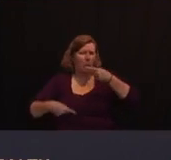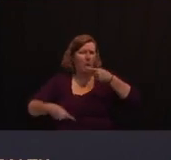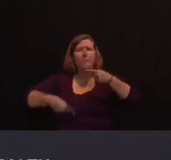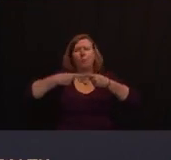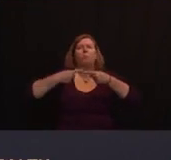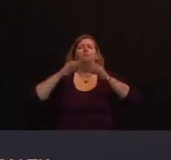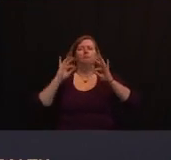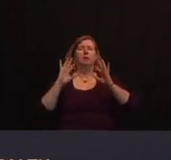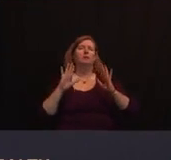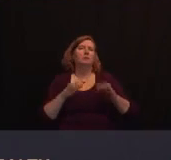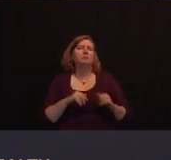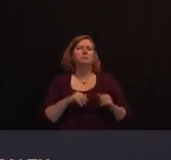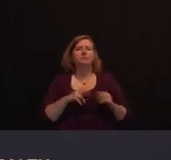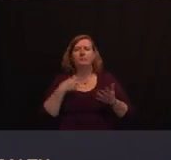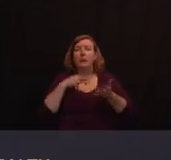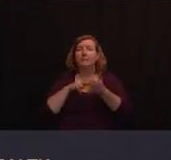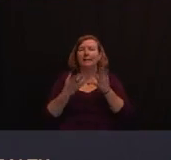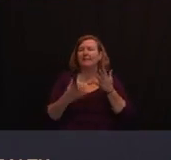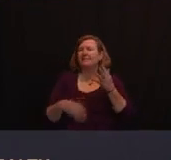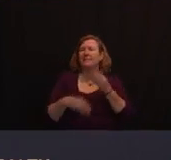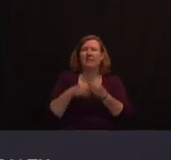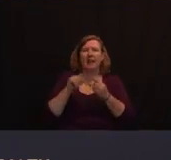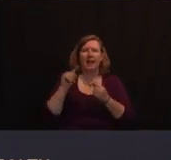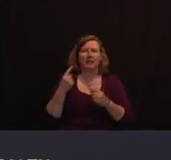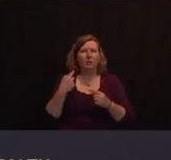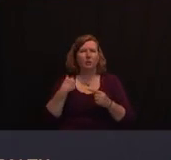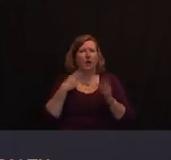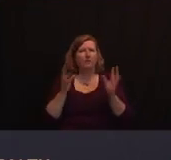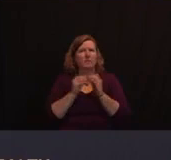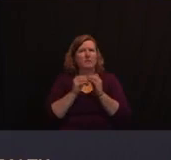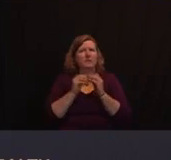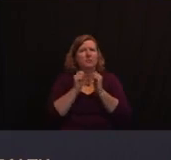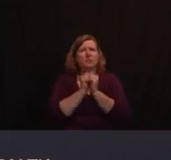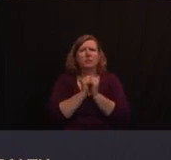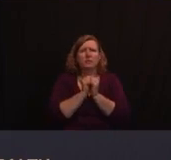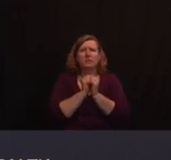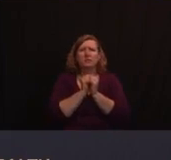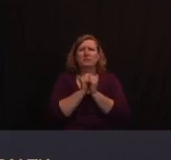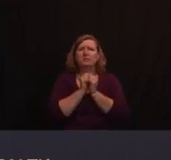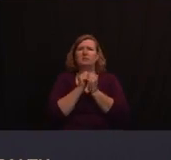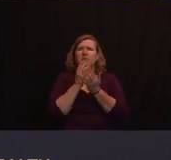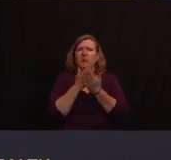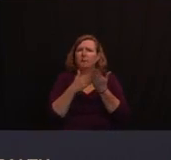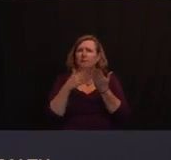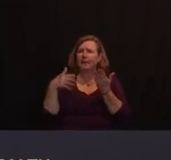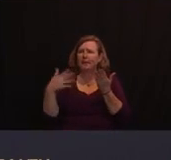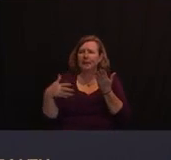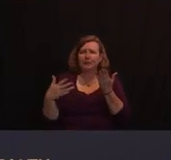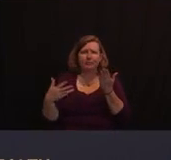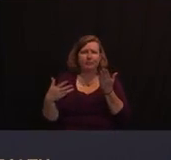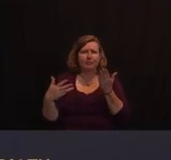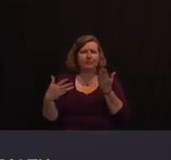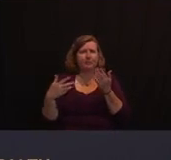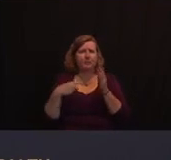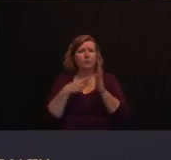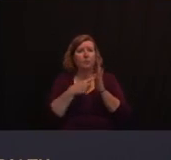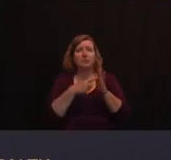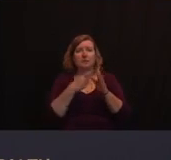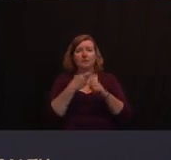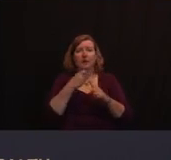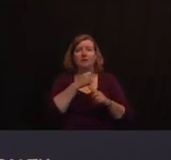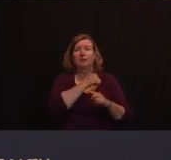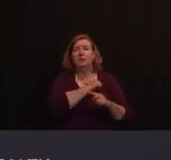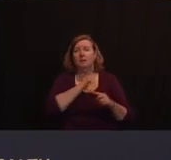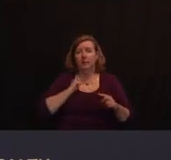I meant to say one other point. We had a meeting with some leading, both representatives from the Assembly and a separate one with the